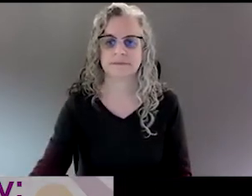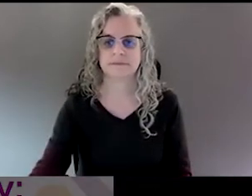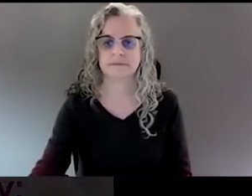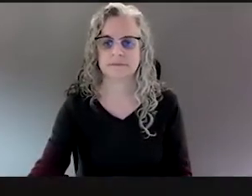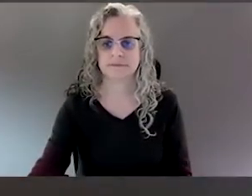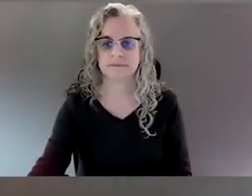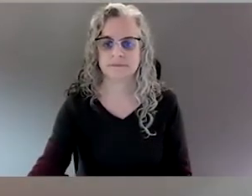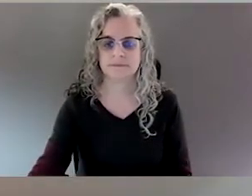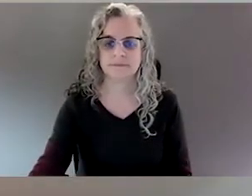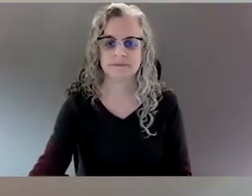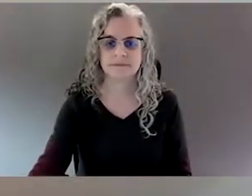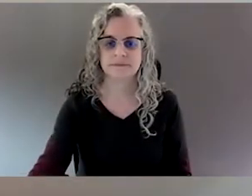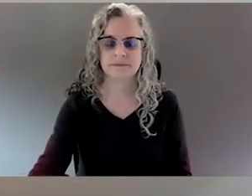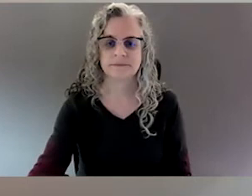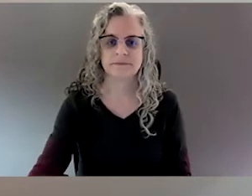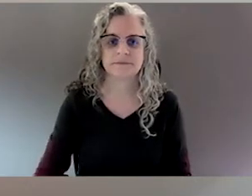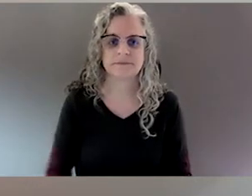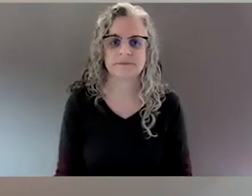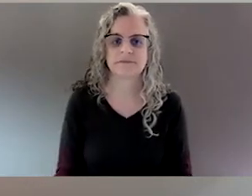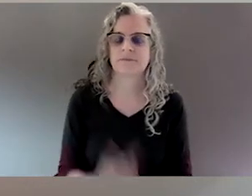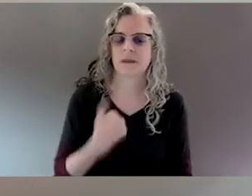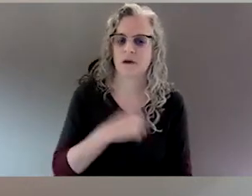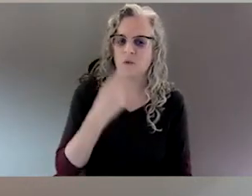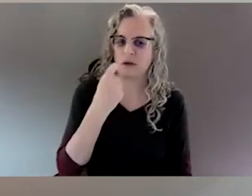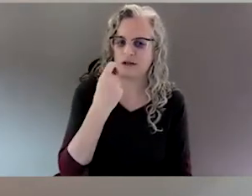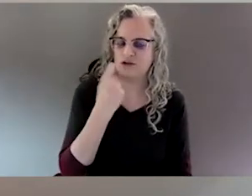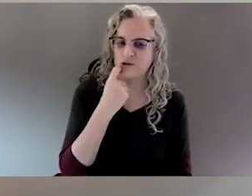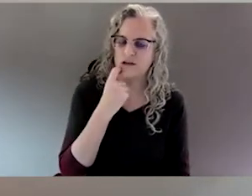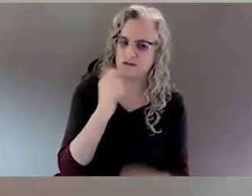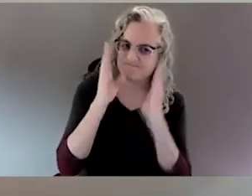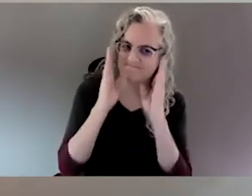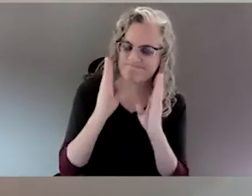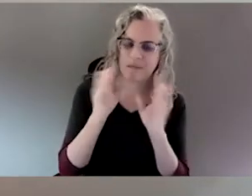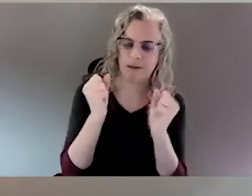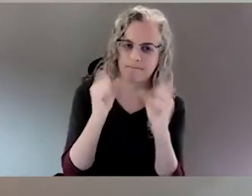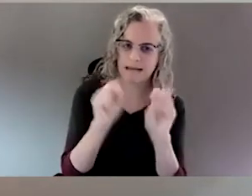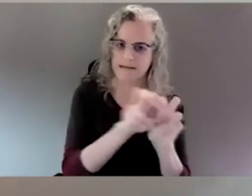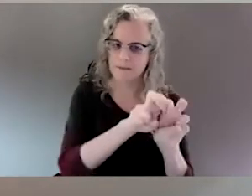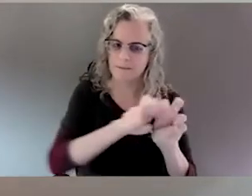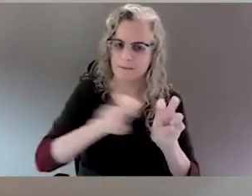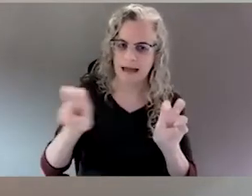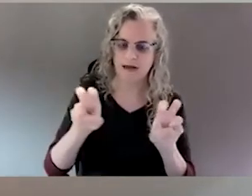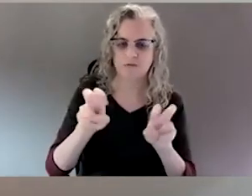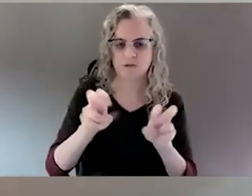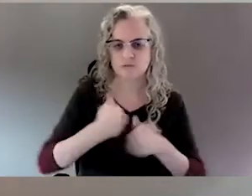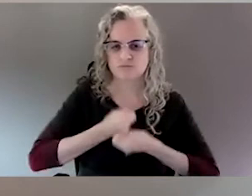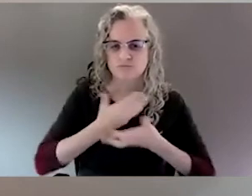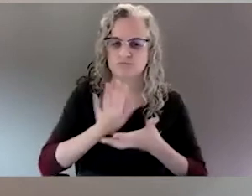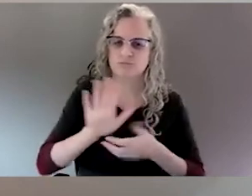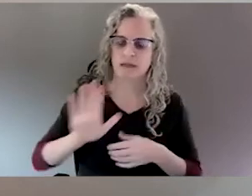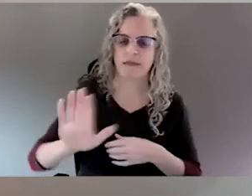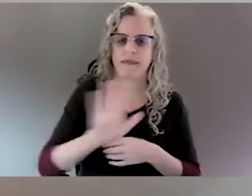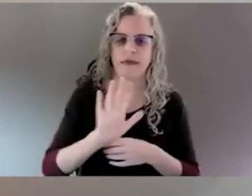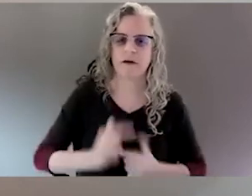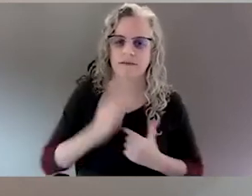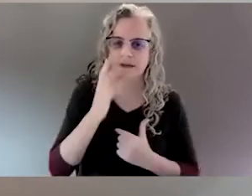We just heard from an amazing panel who shared their lived experience and insights on what it will take to achieve equity for people